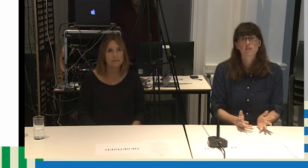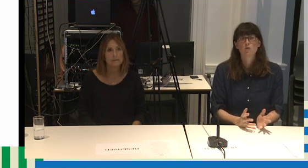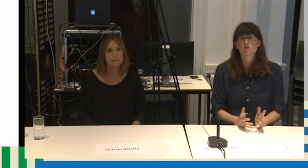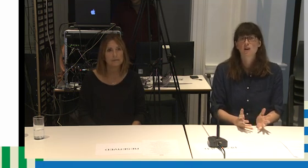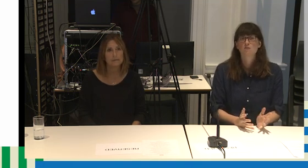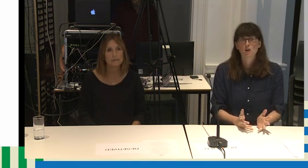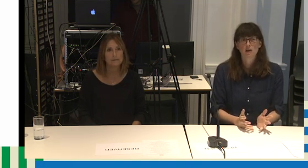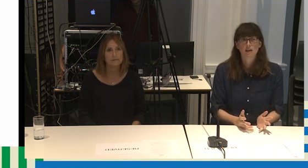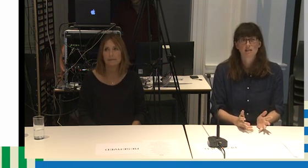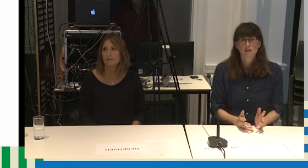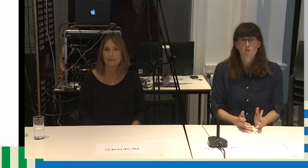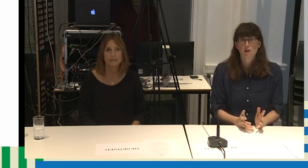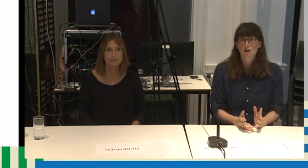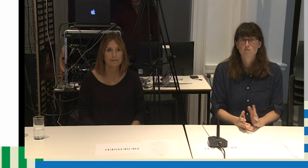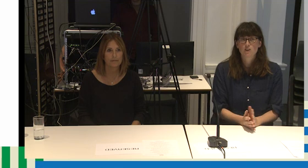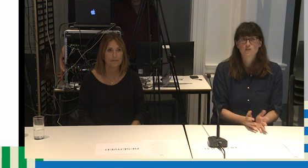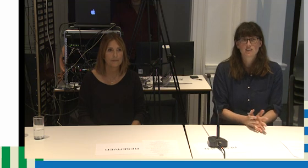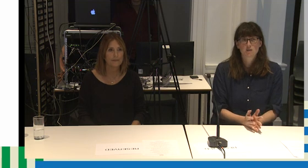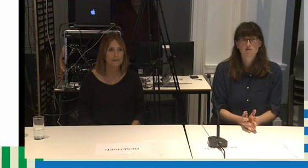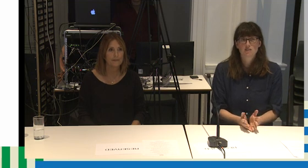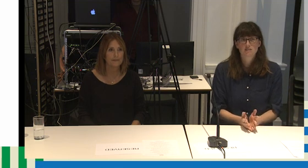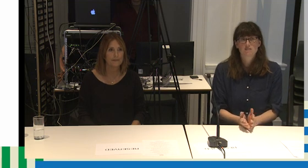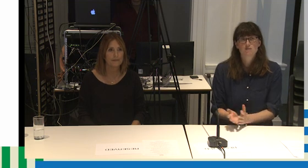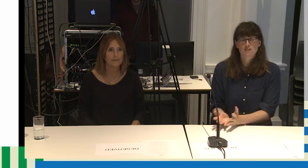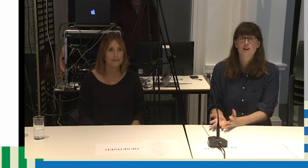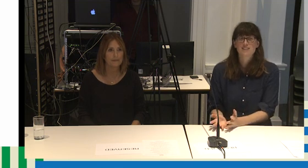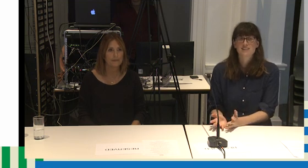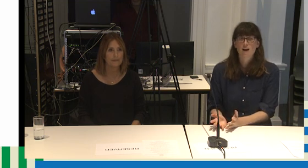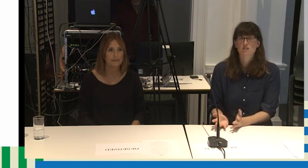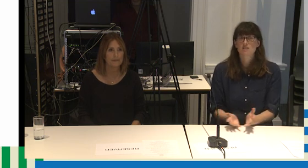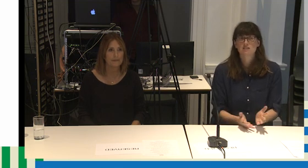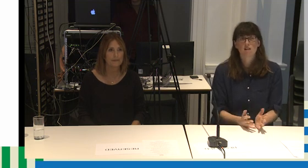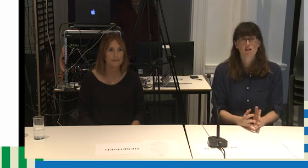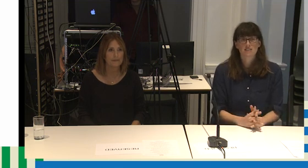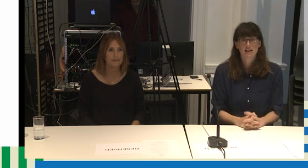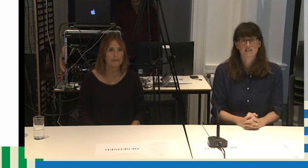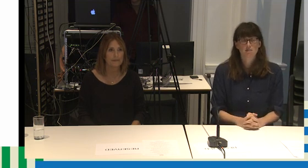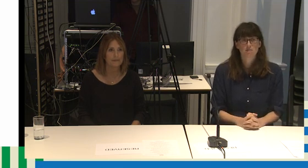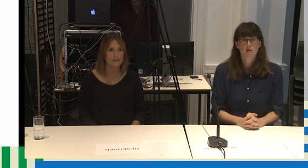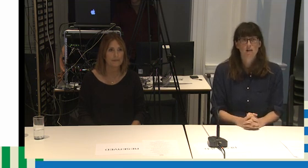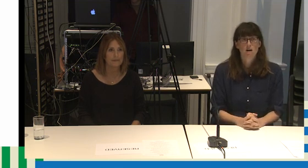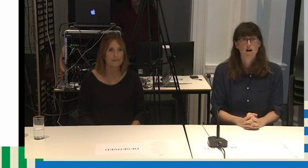So I wonder whether you could try and follow me when I'm using some of these signs now. So this is